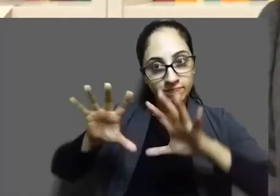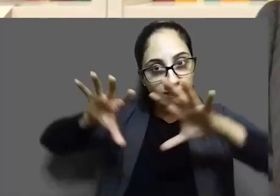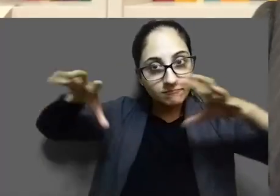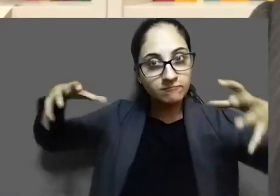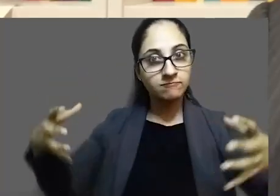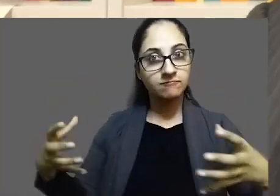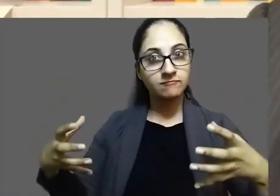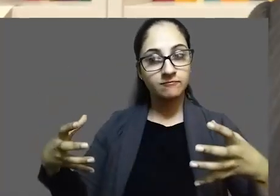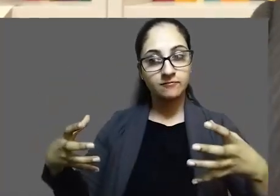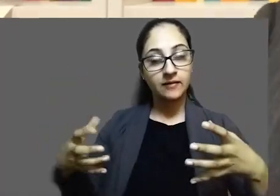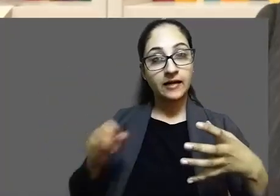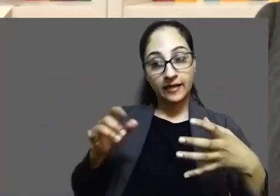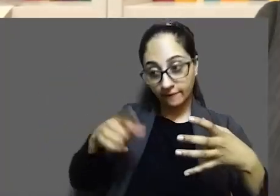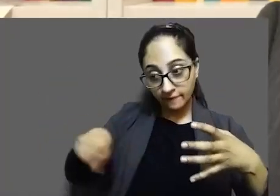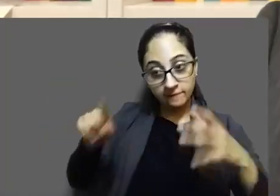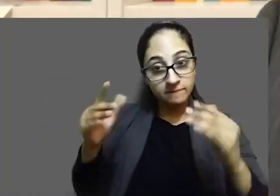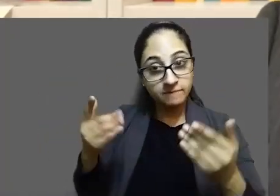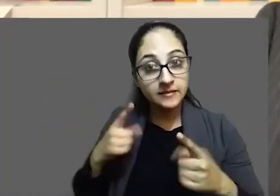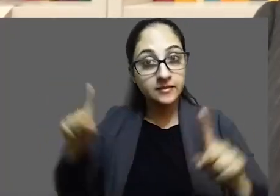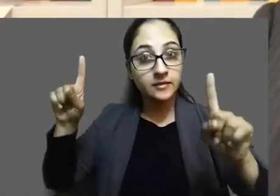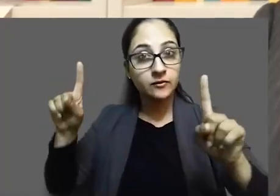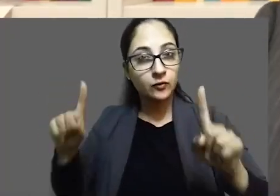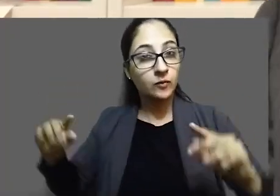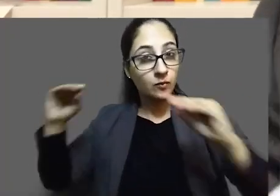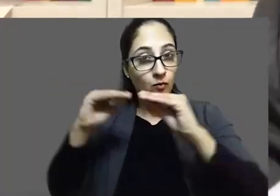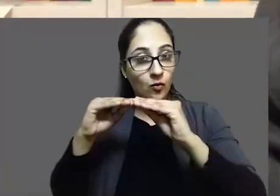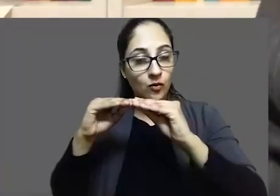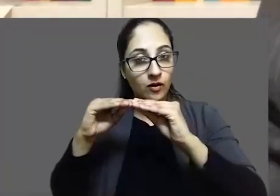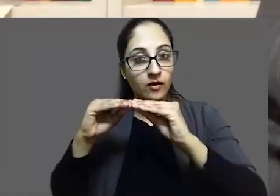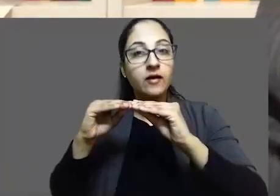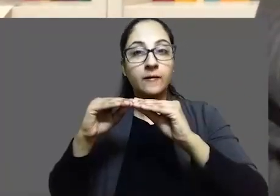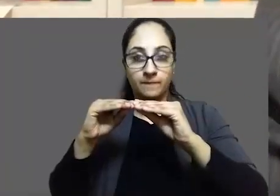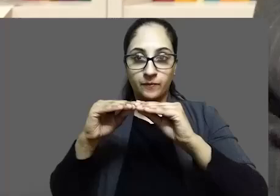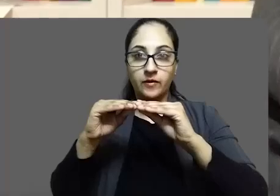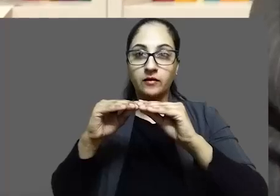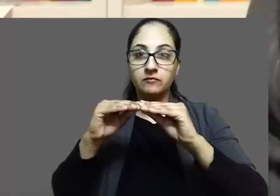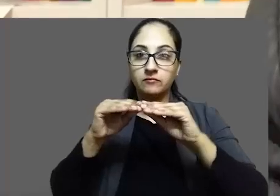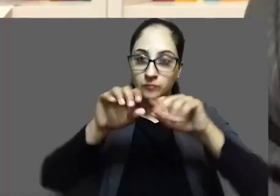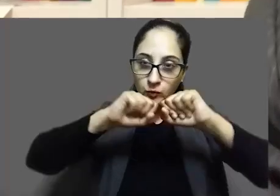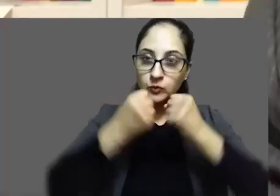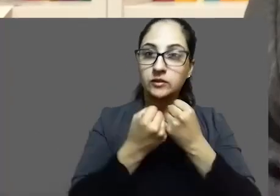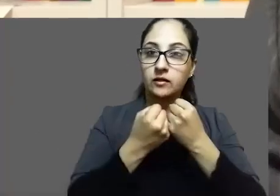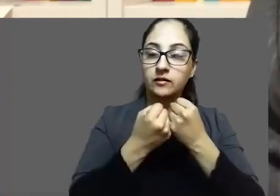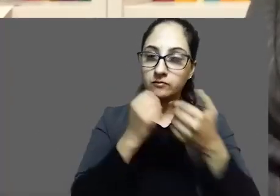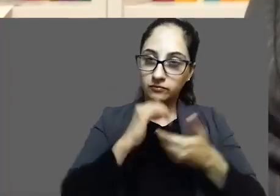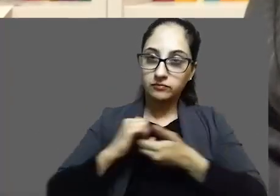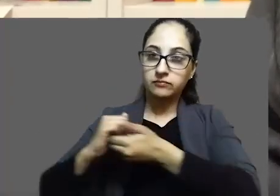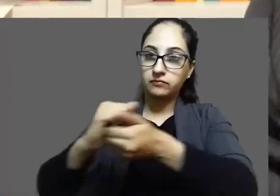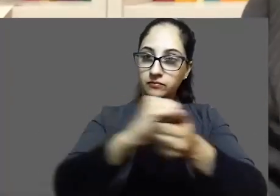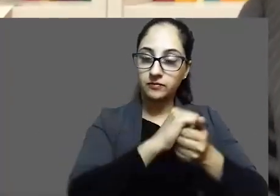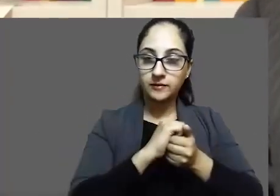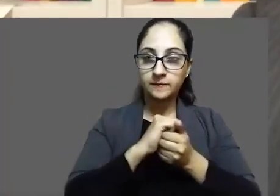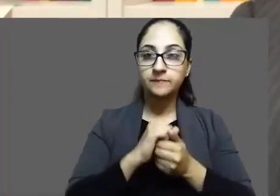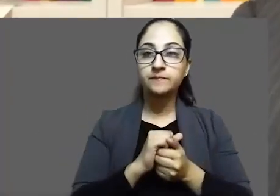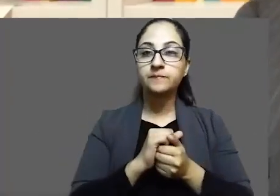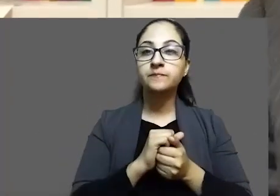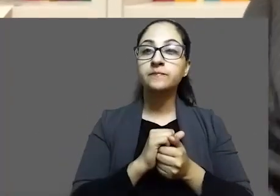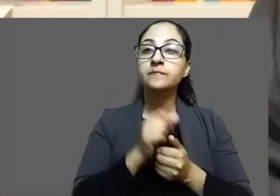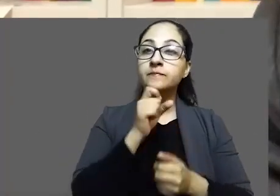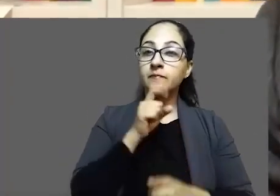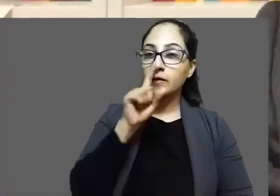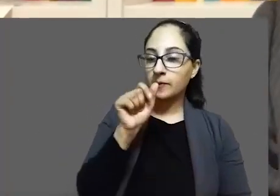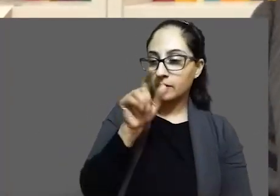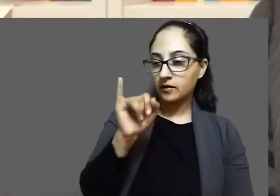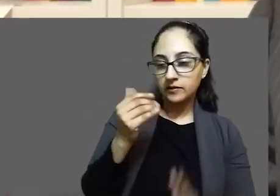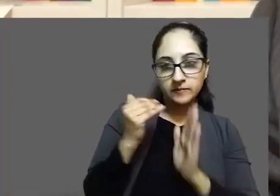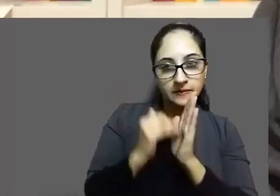that statement. And over and over and over again, Imam Ali makes this connection between what is in the Quran, what is in